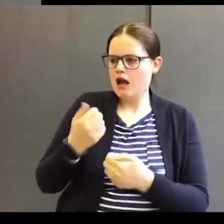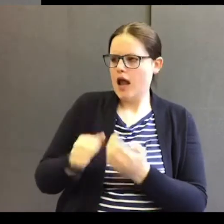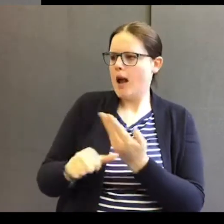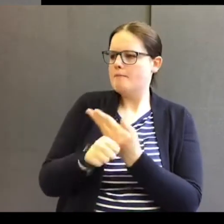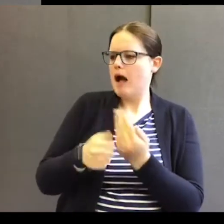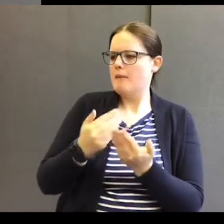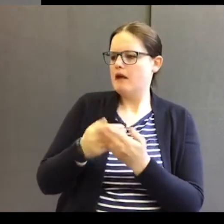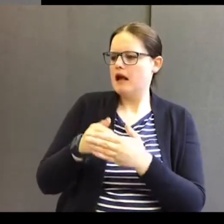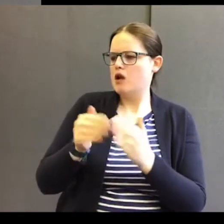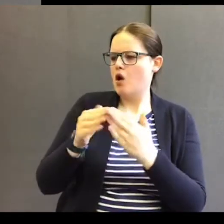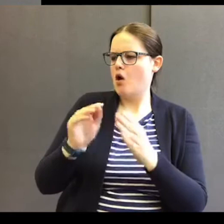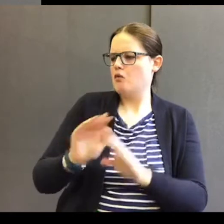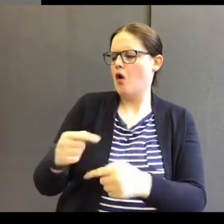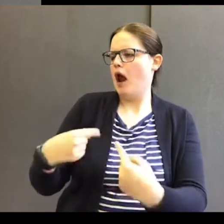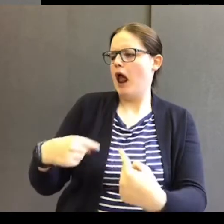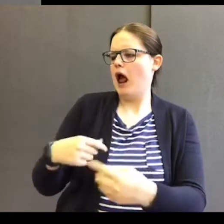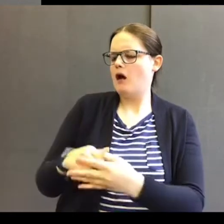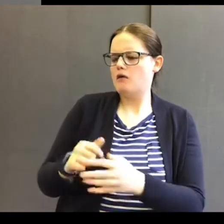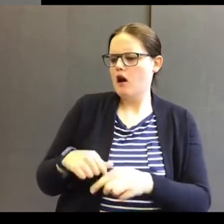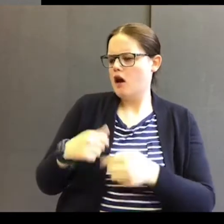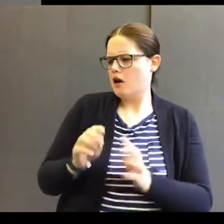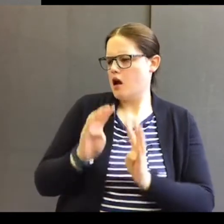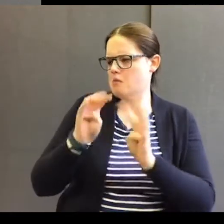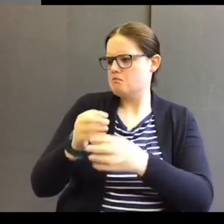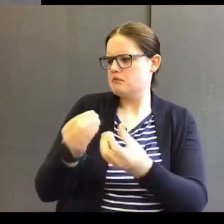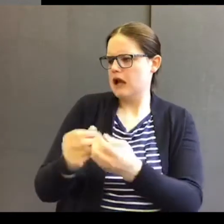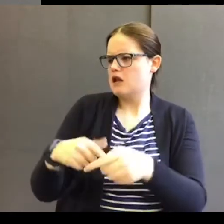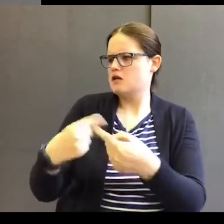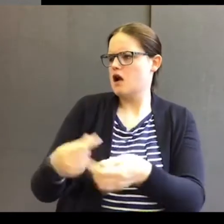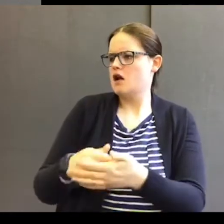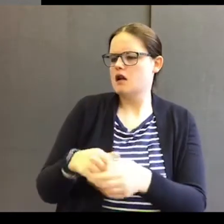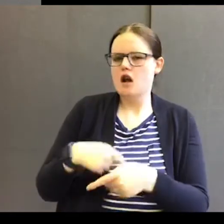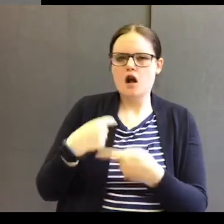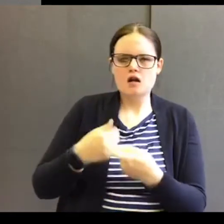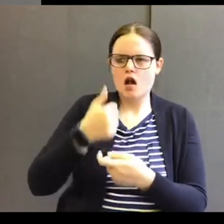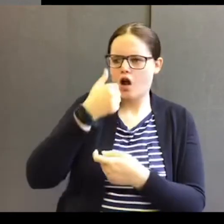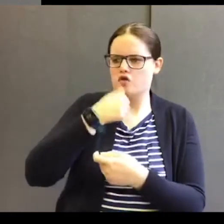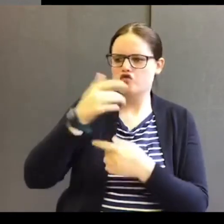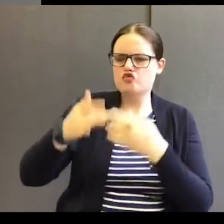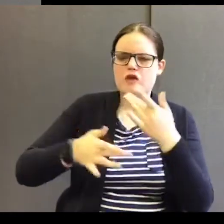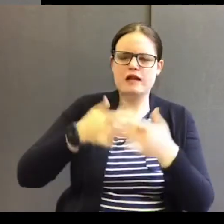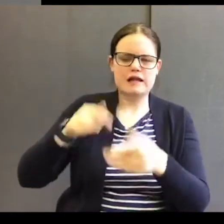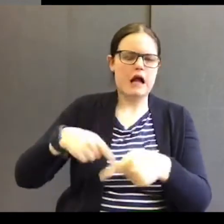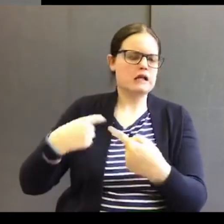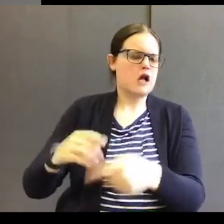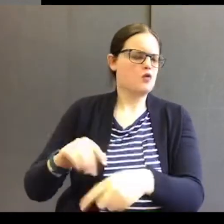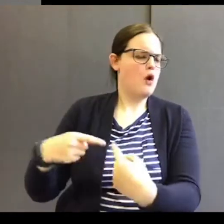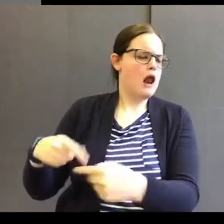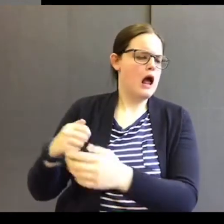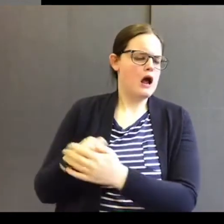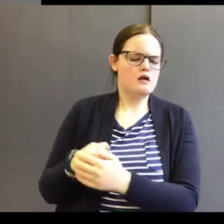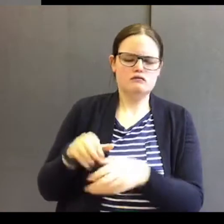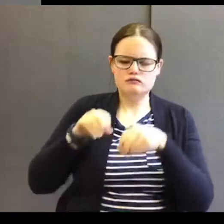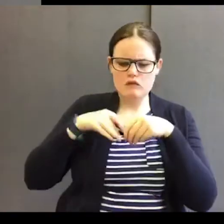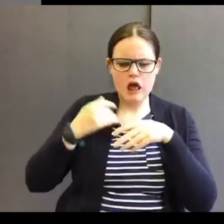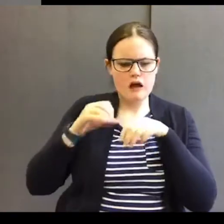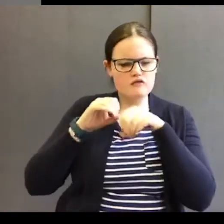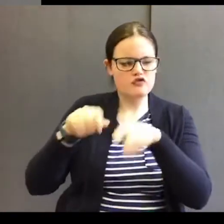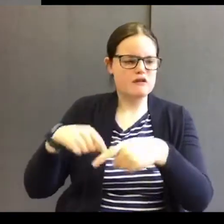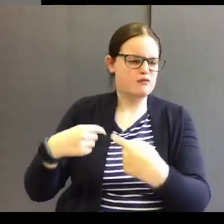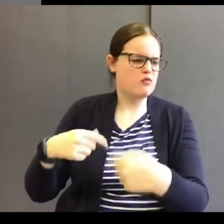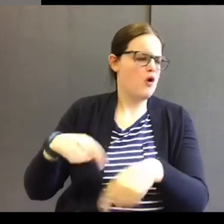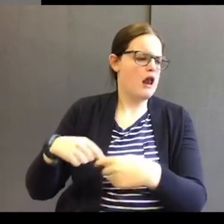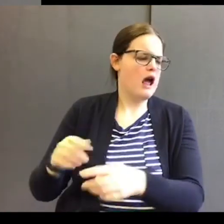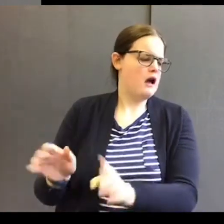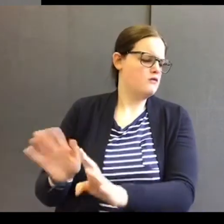can't have Bibles in your home. You can't meet together. You can't even use the internet to